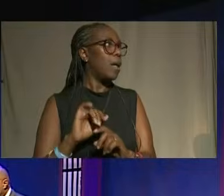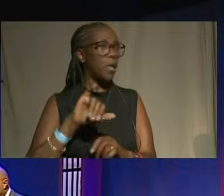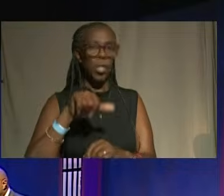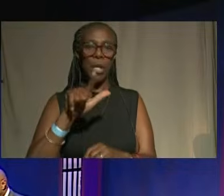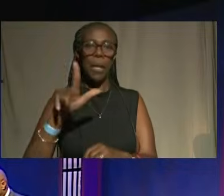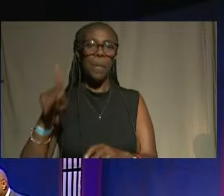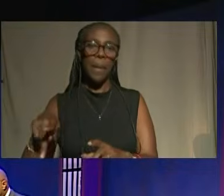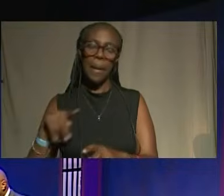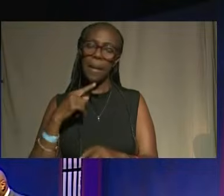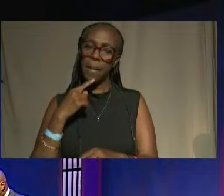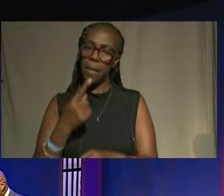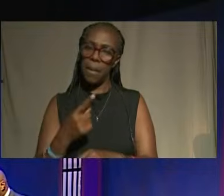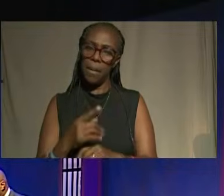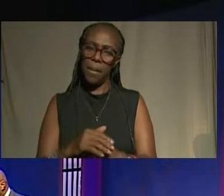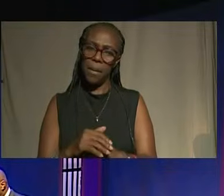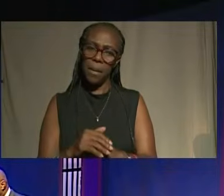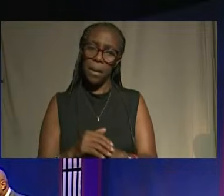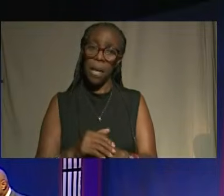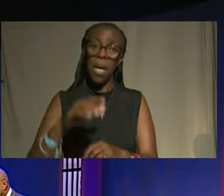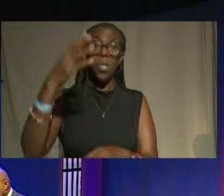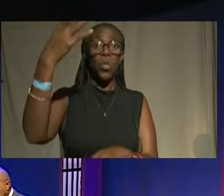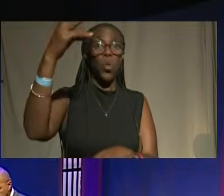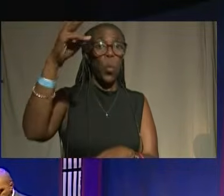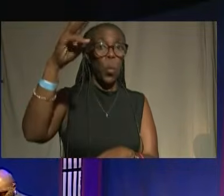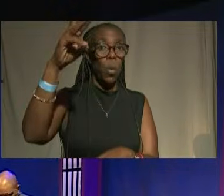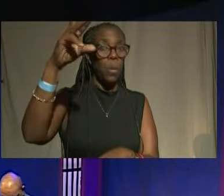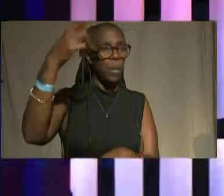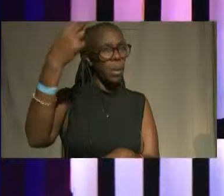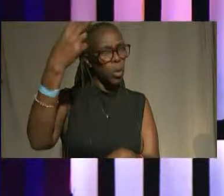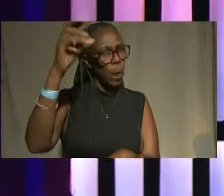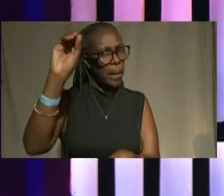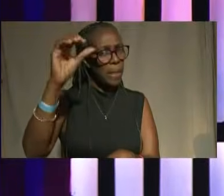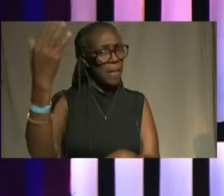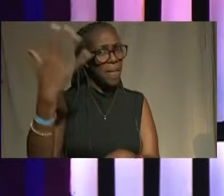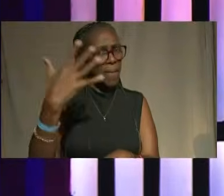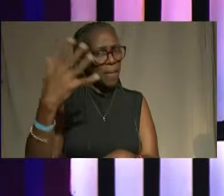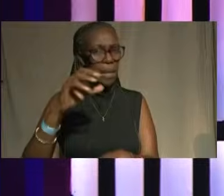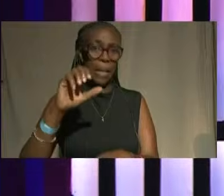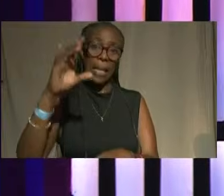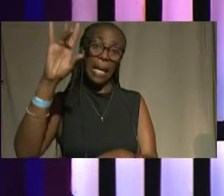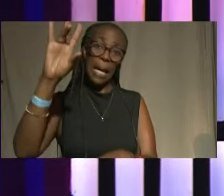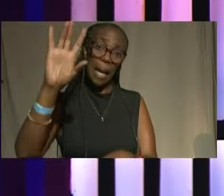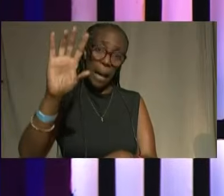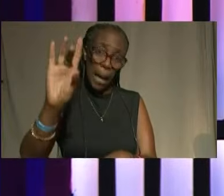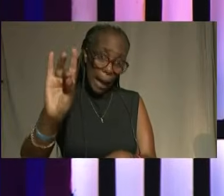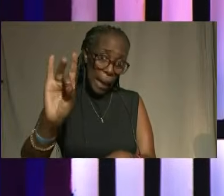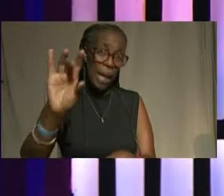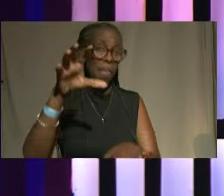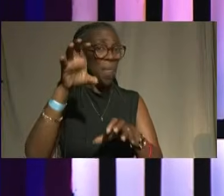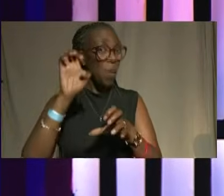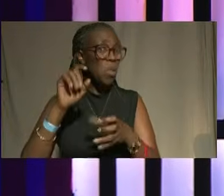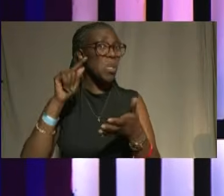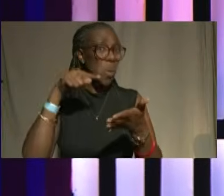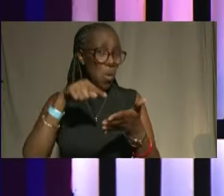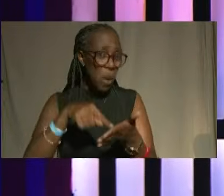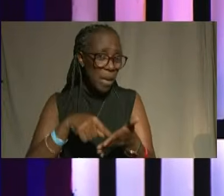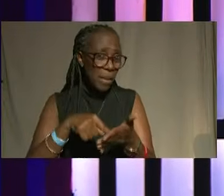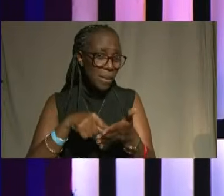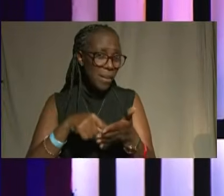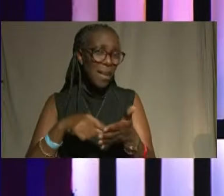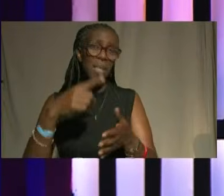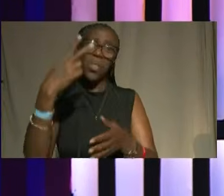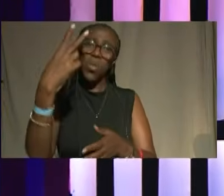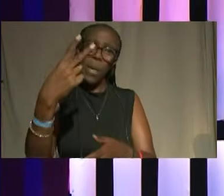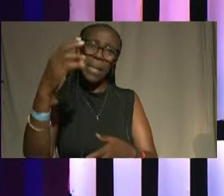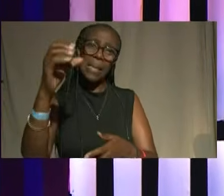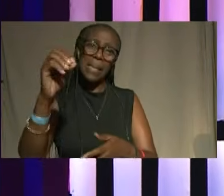fact. 2015, 8,000 companies were registered with the Company Office. 2024, 23,000 companies, twice that number. The fact